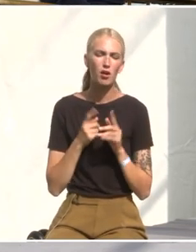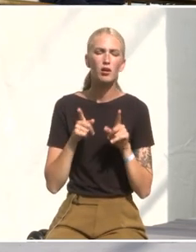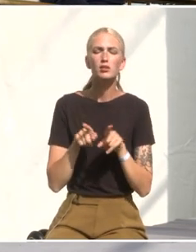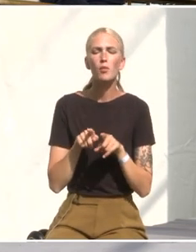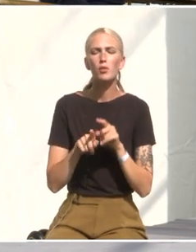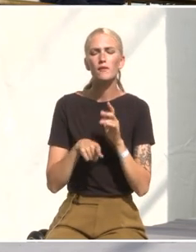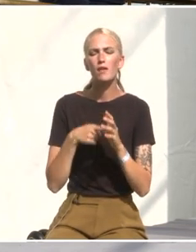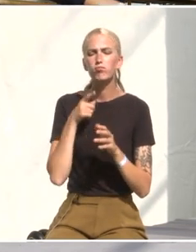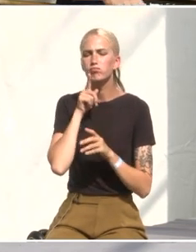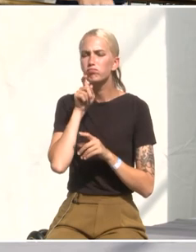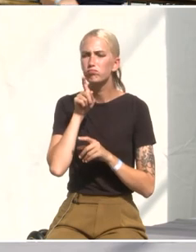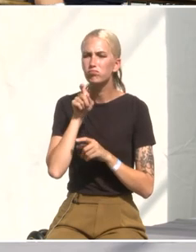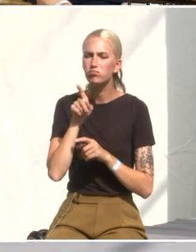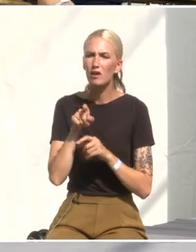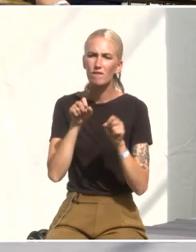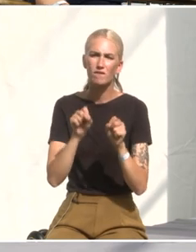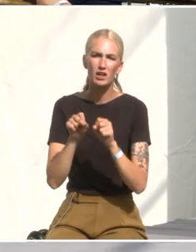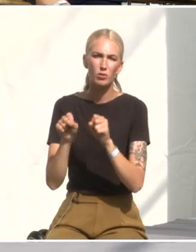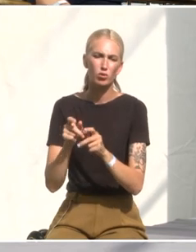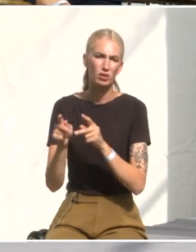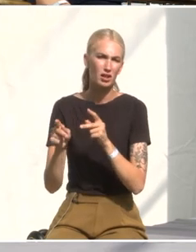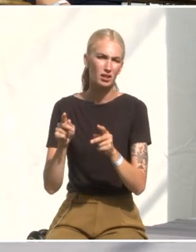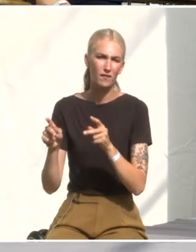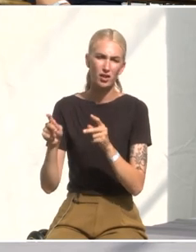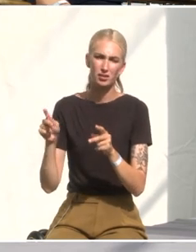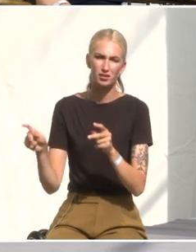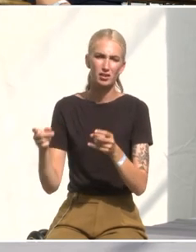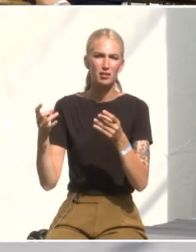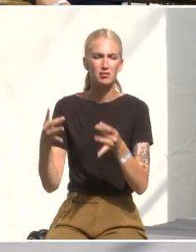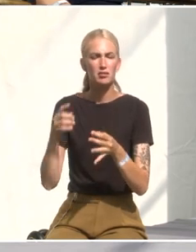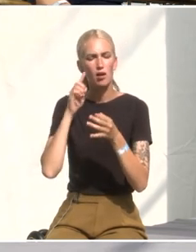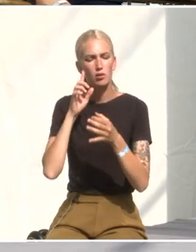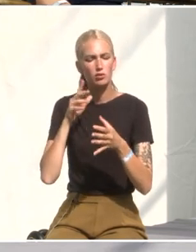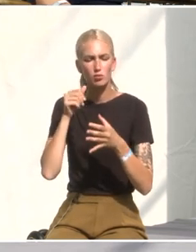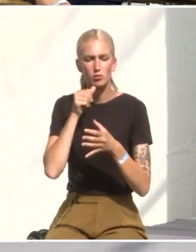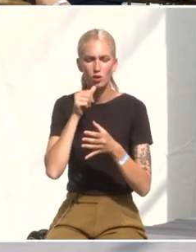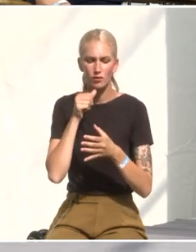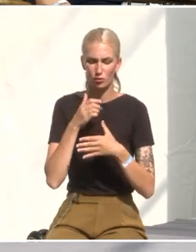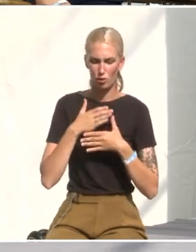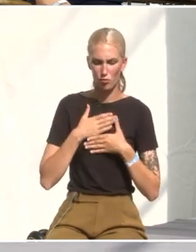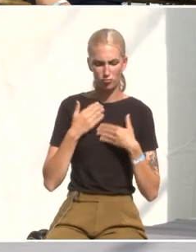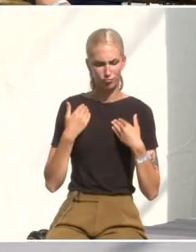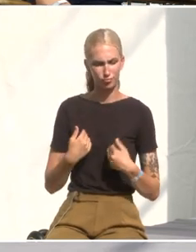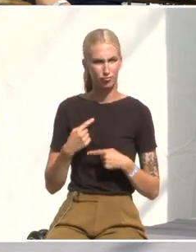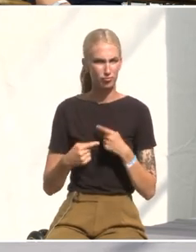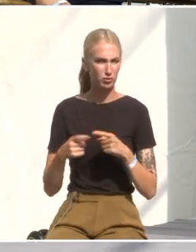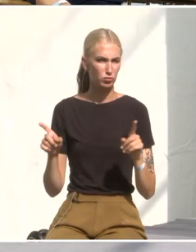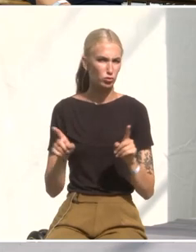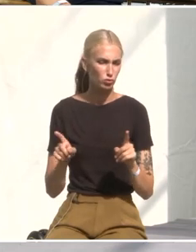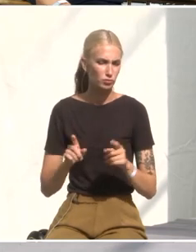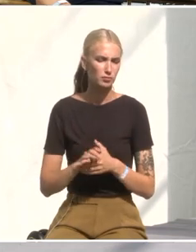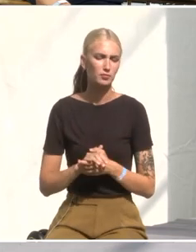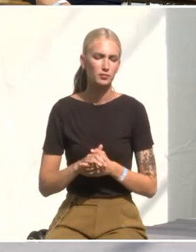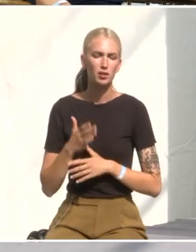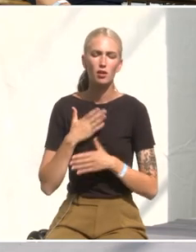different possibilities just to understand what's going on with me. And I'm very happy that we have a